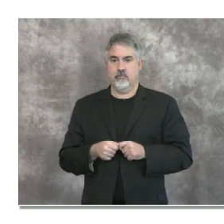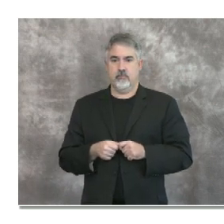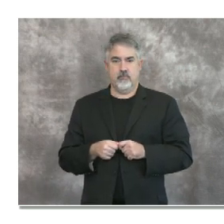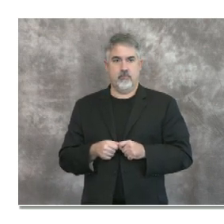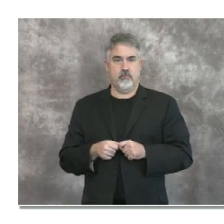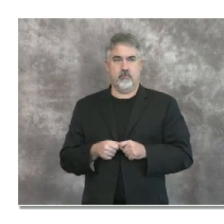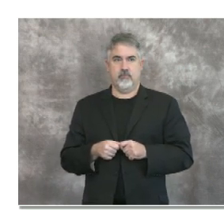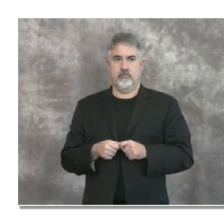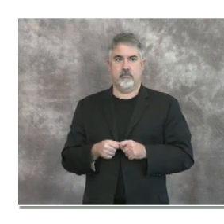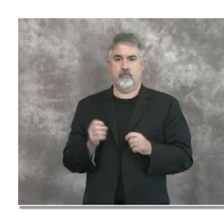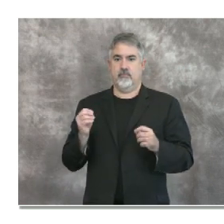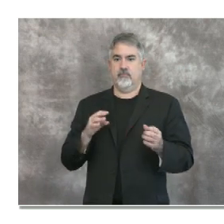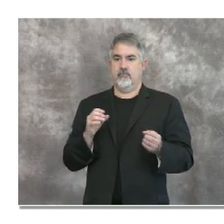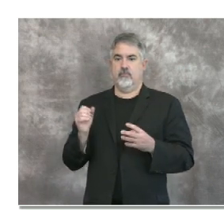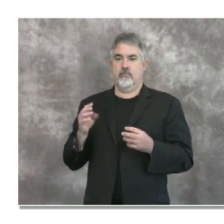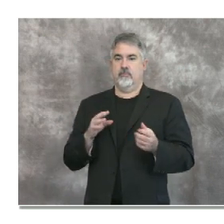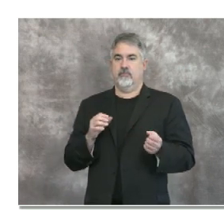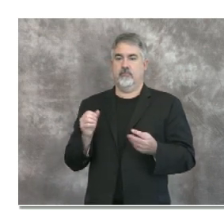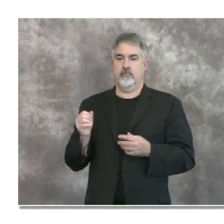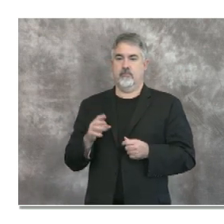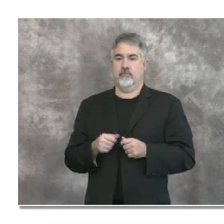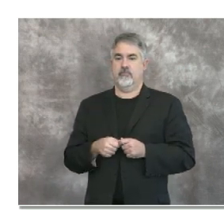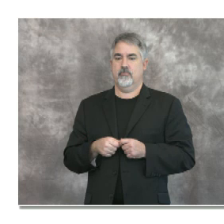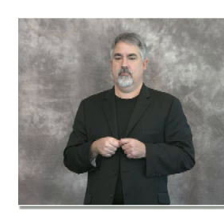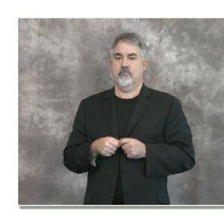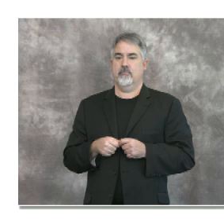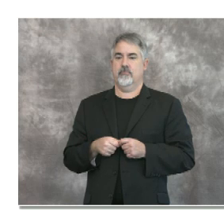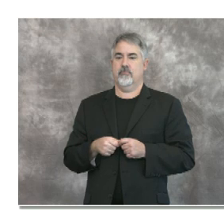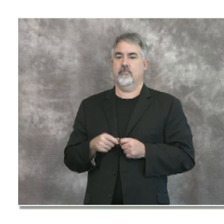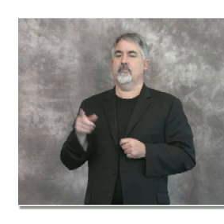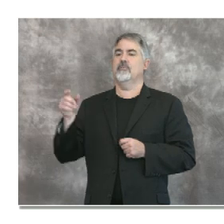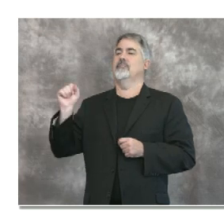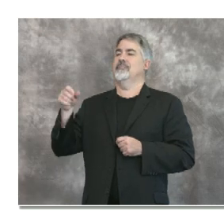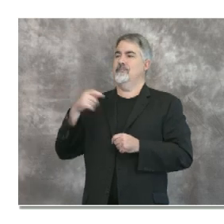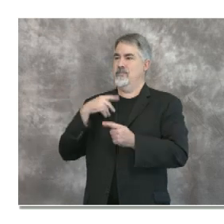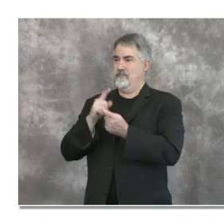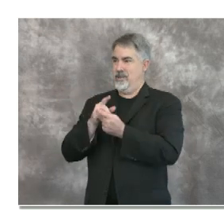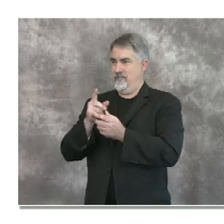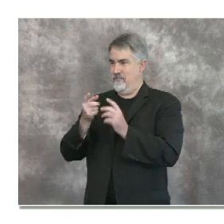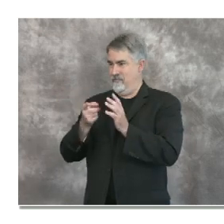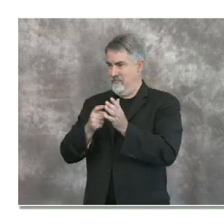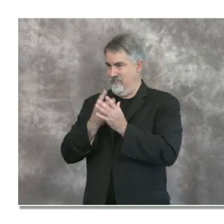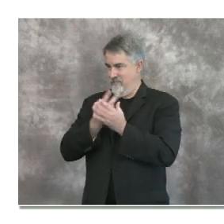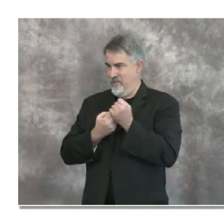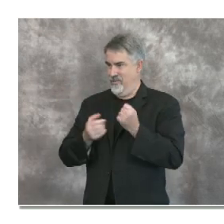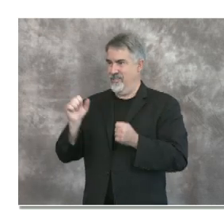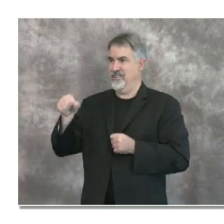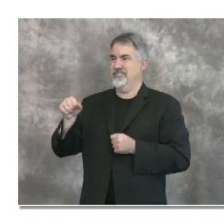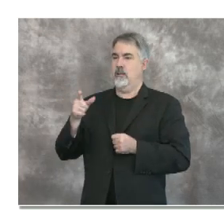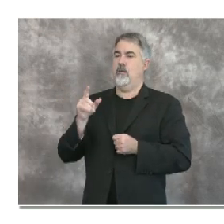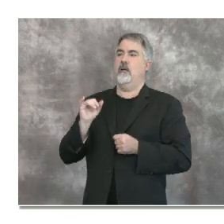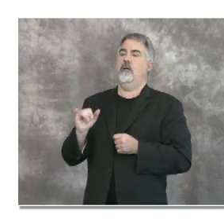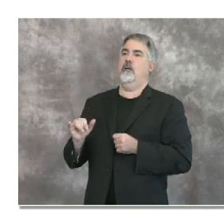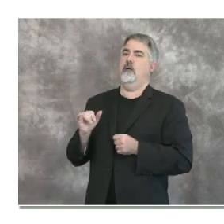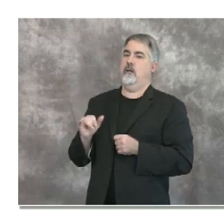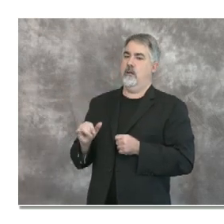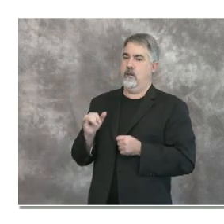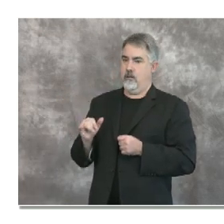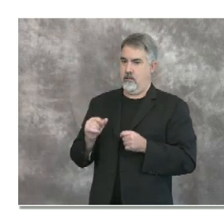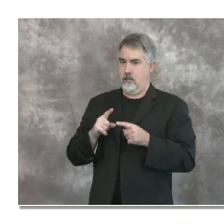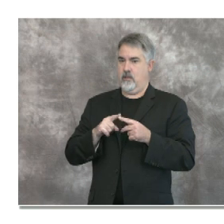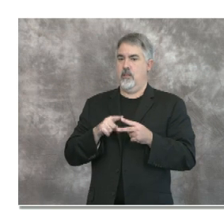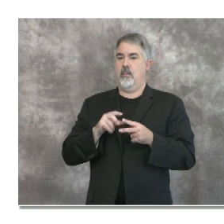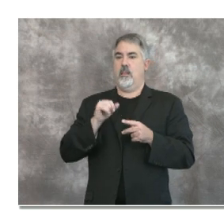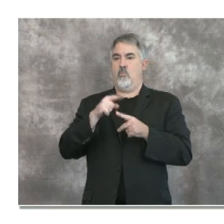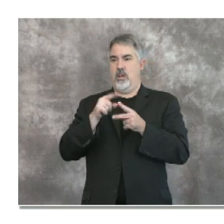Got it. So we've actually met. Yes, sir. Yes, sir. We have met metrics 1 and 2.